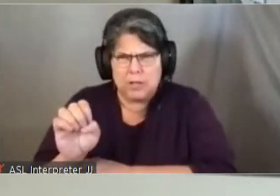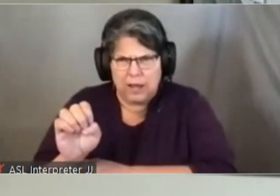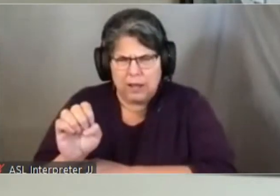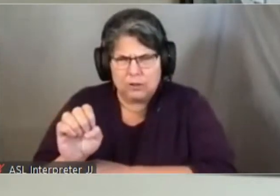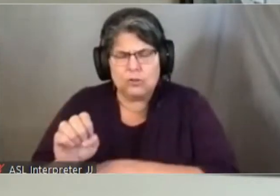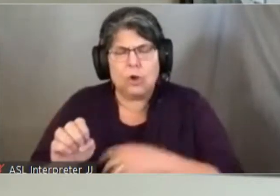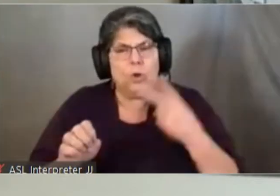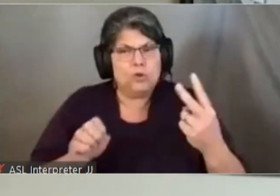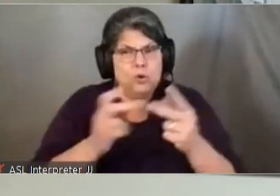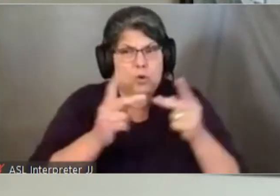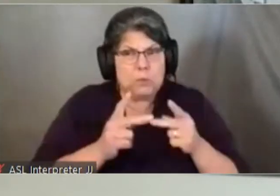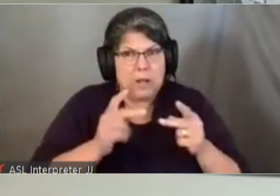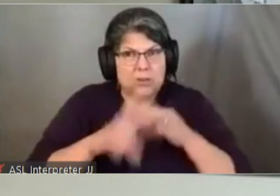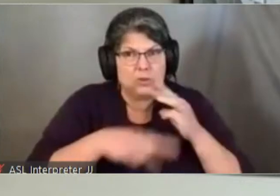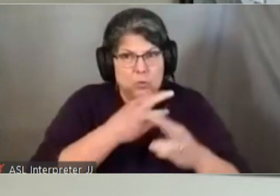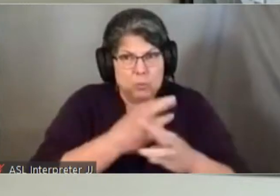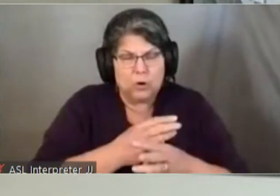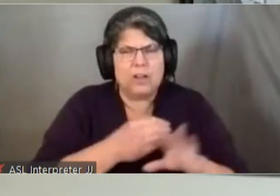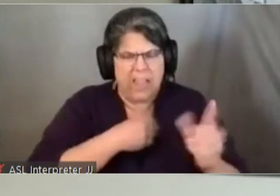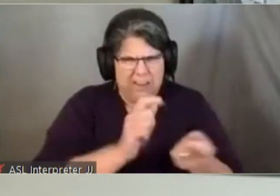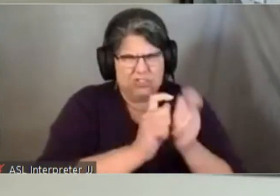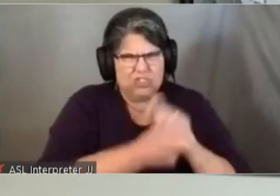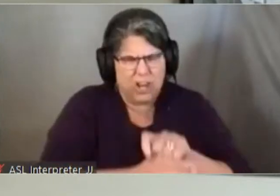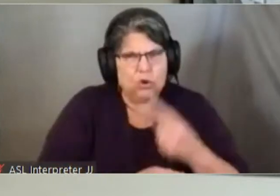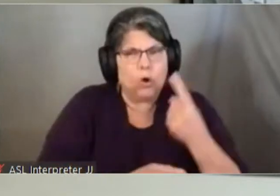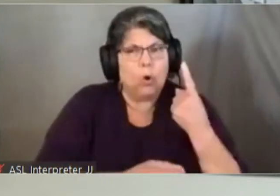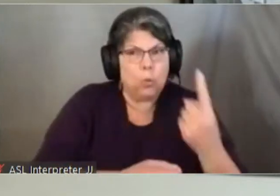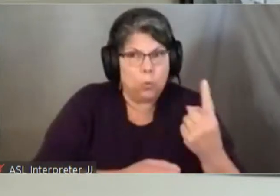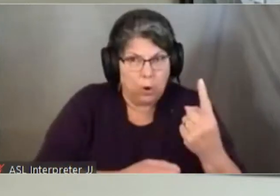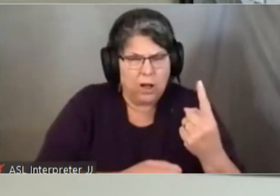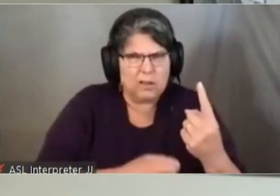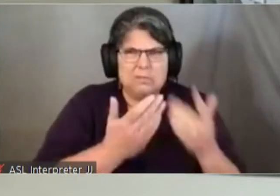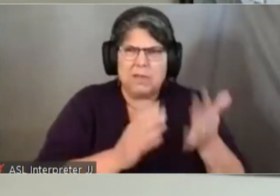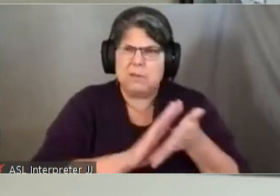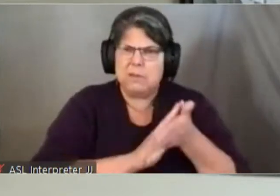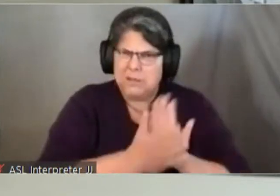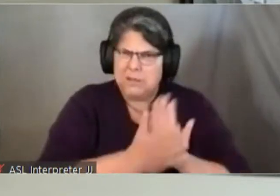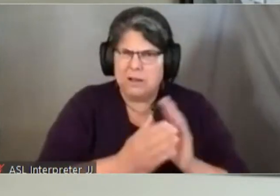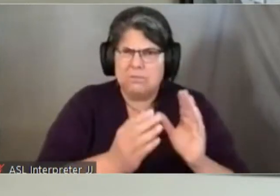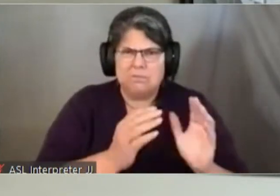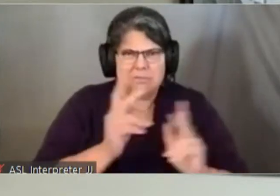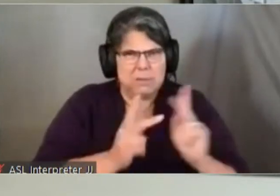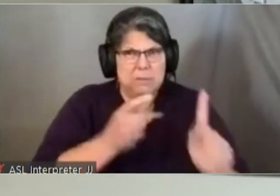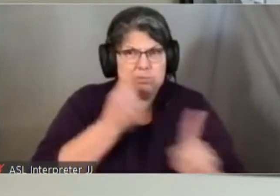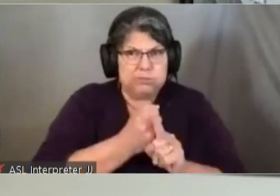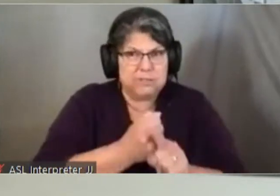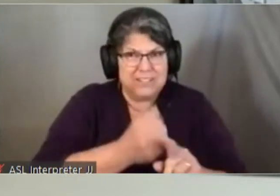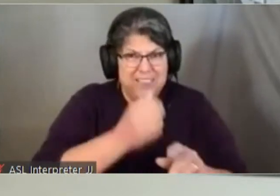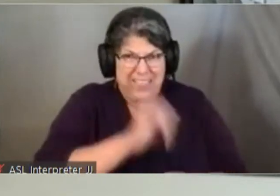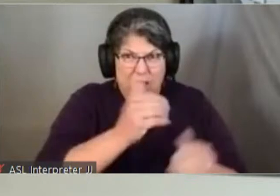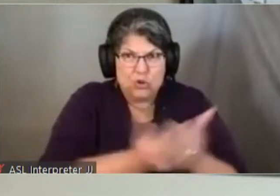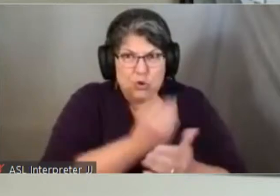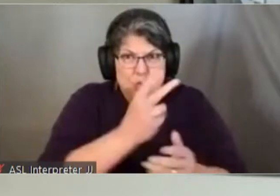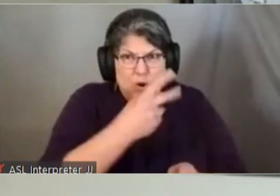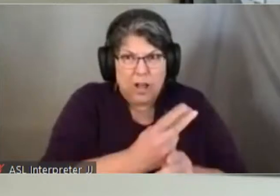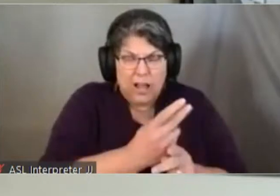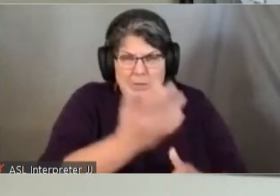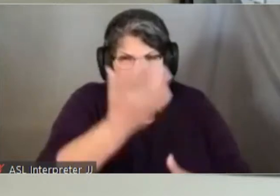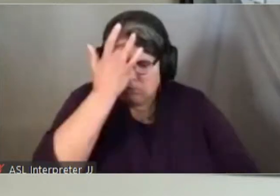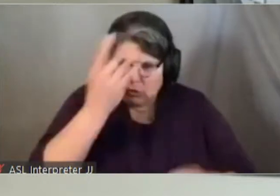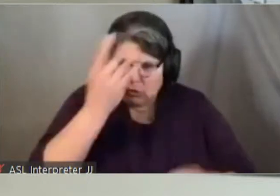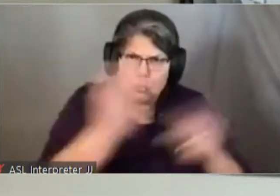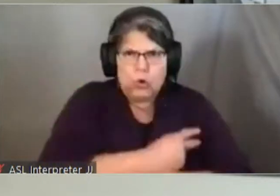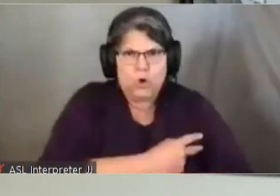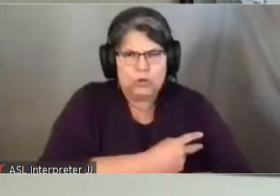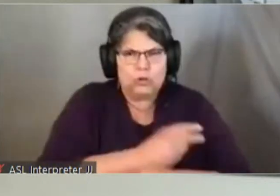1 may increase severity. 2 new ones have been found in California, but it's too early for us to know the characteristics of